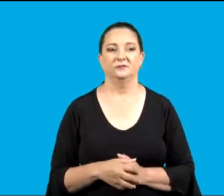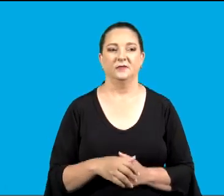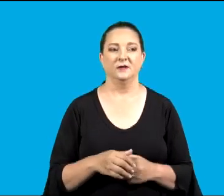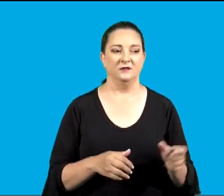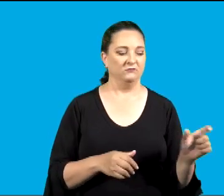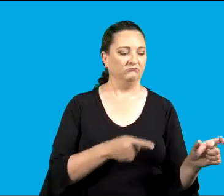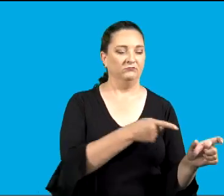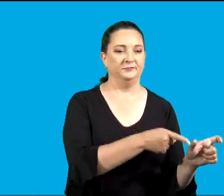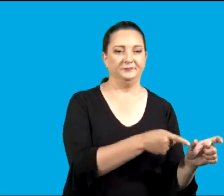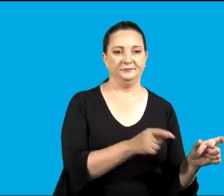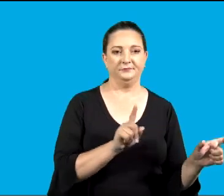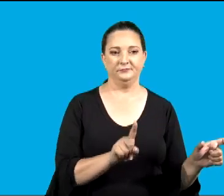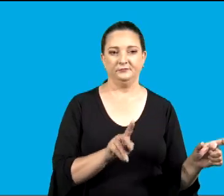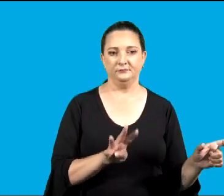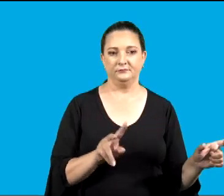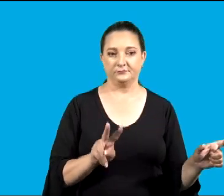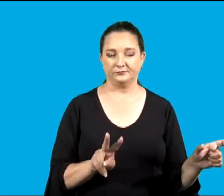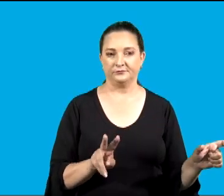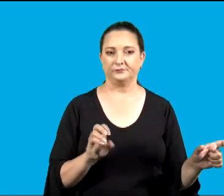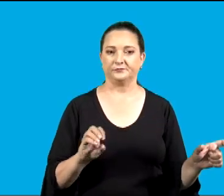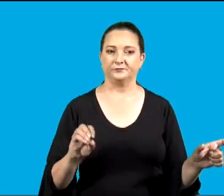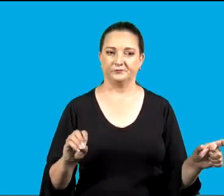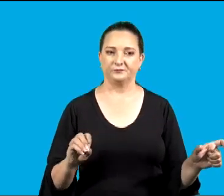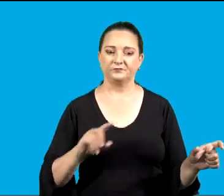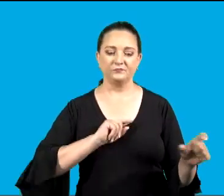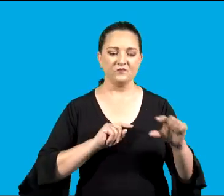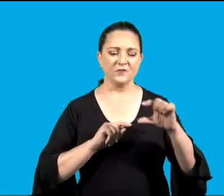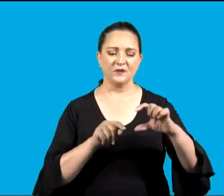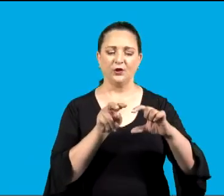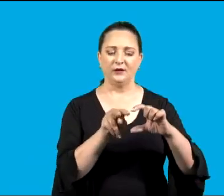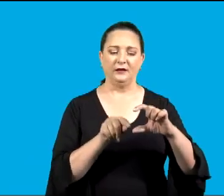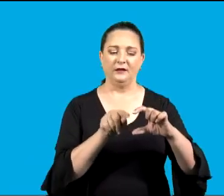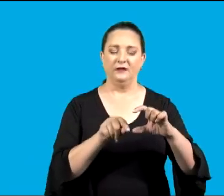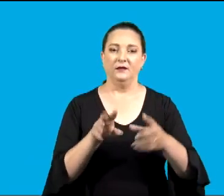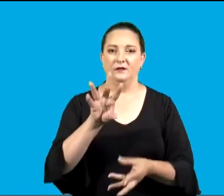is 142,000 here. That means I'm going to add these two amounts.